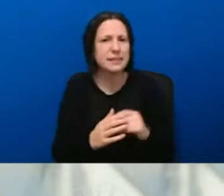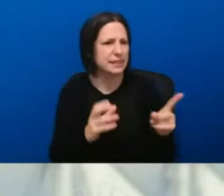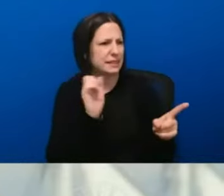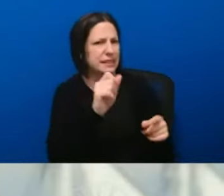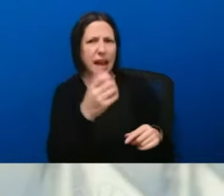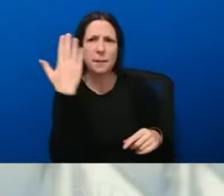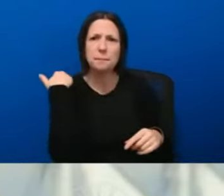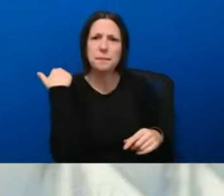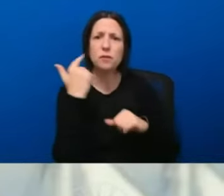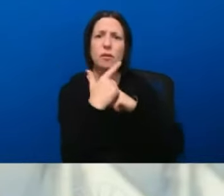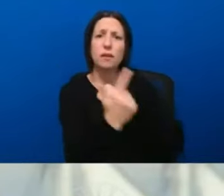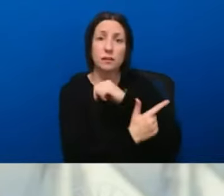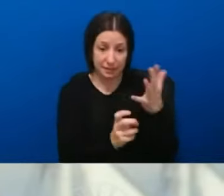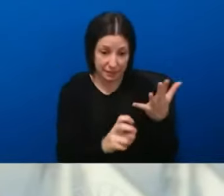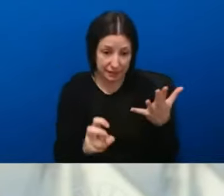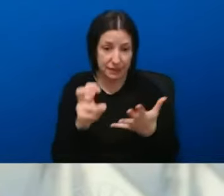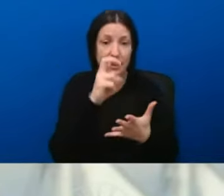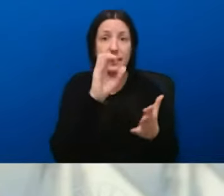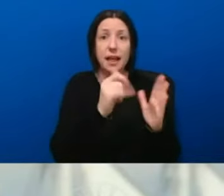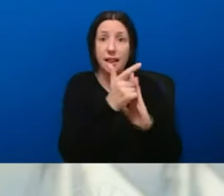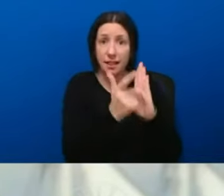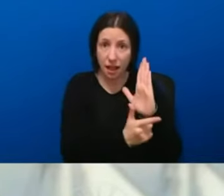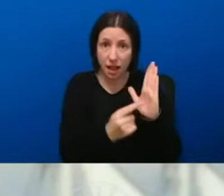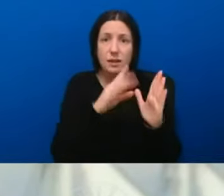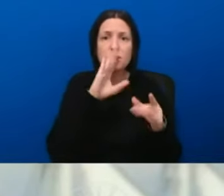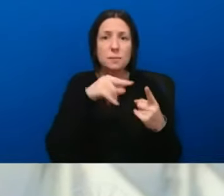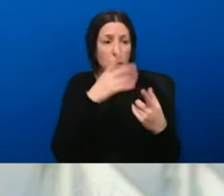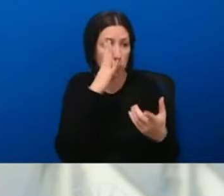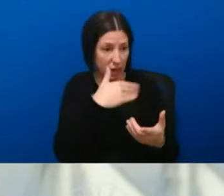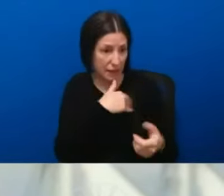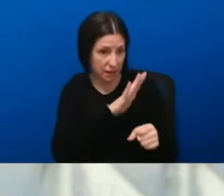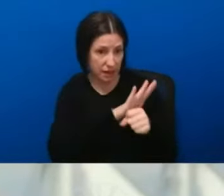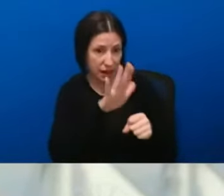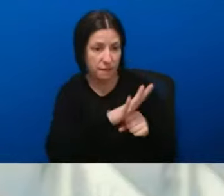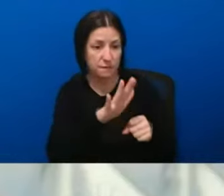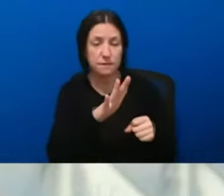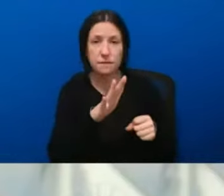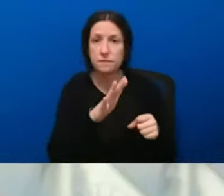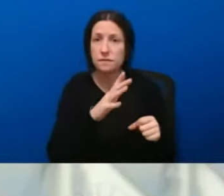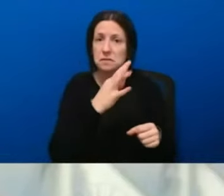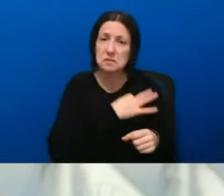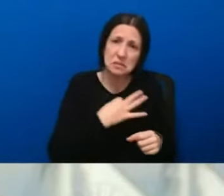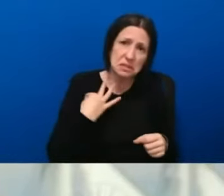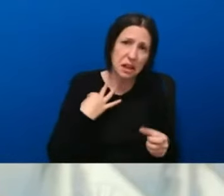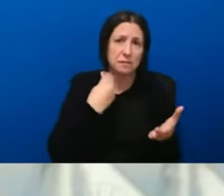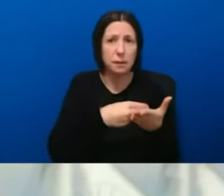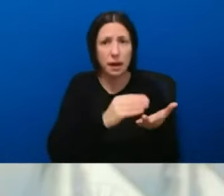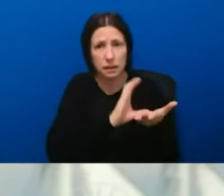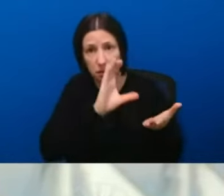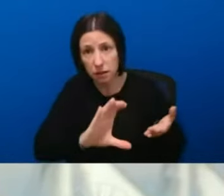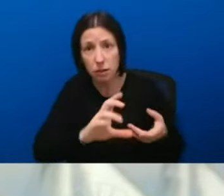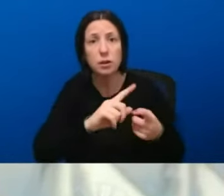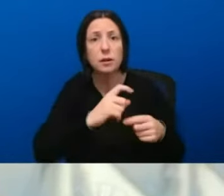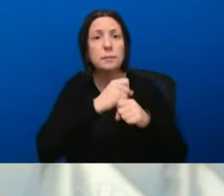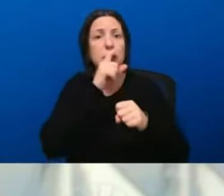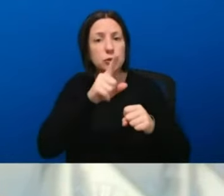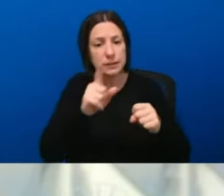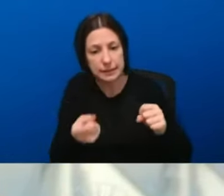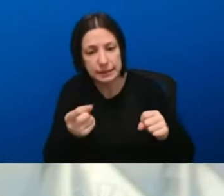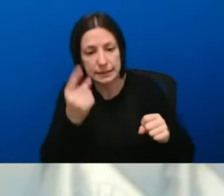the concerns voiced at the time were there going to be enough resources allocated to make sure this act functioned in the way it